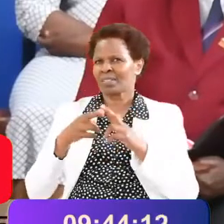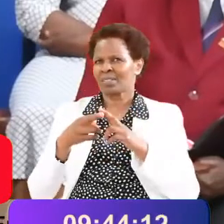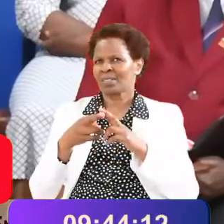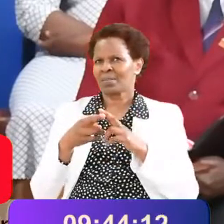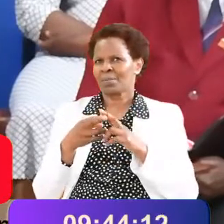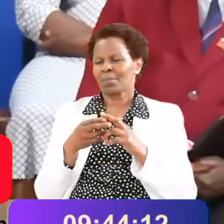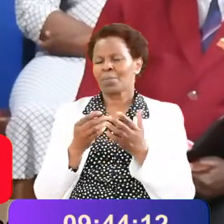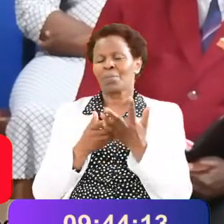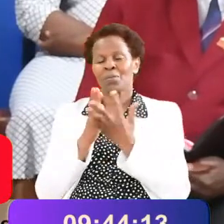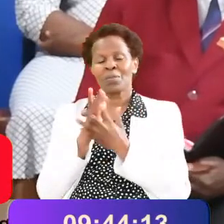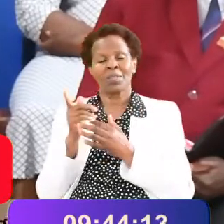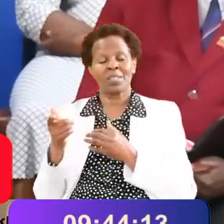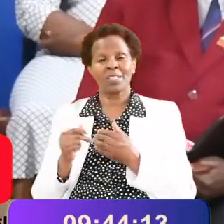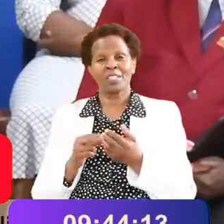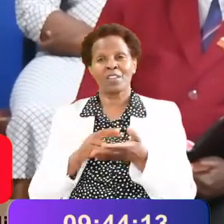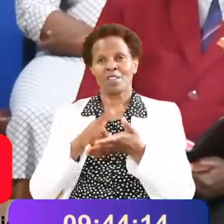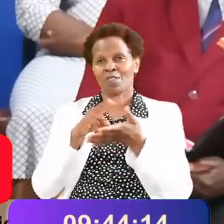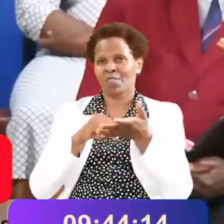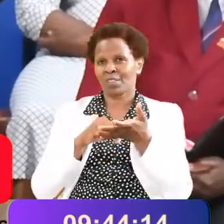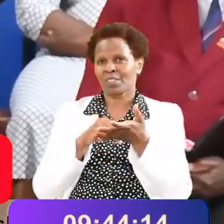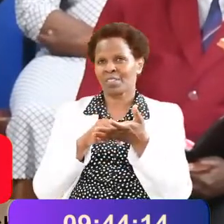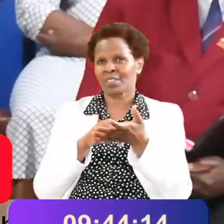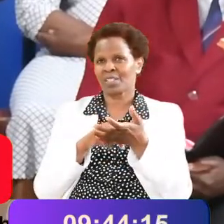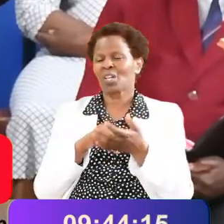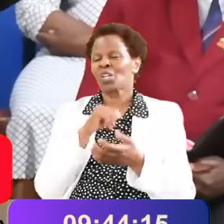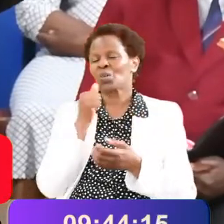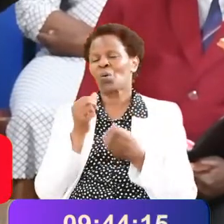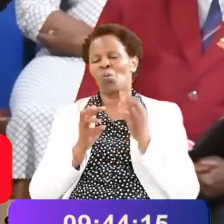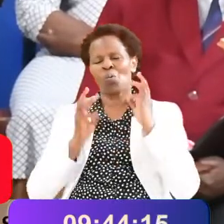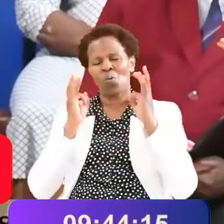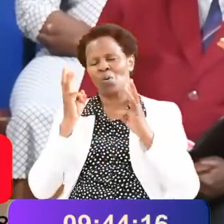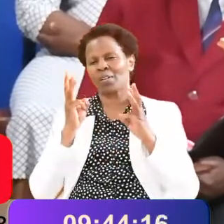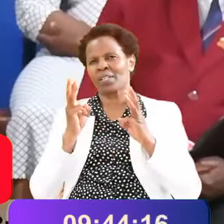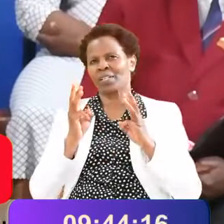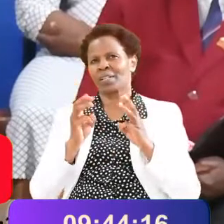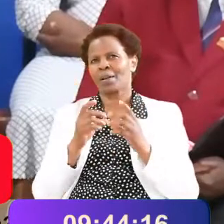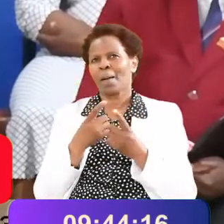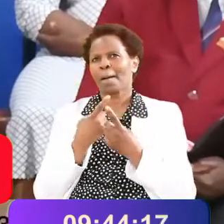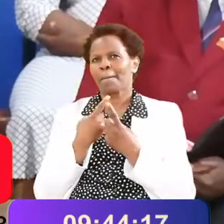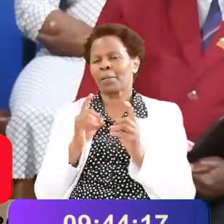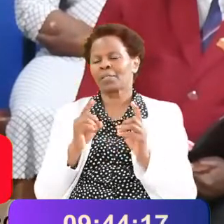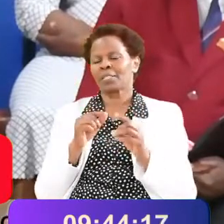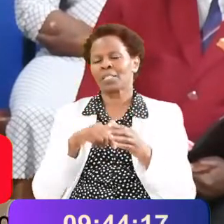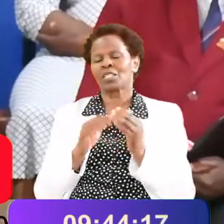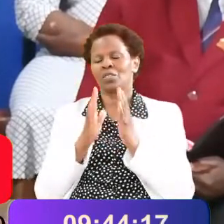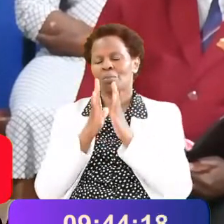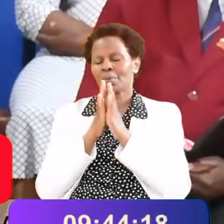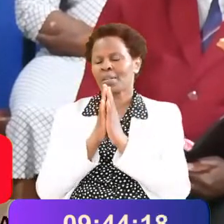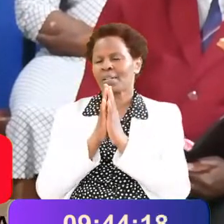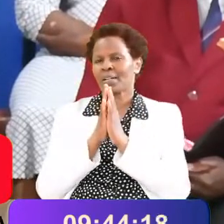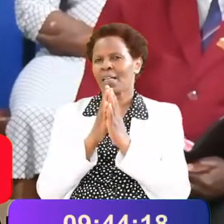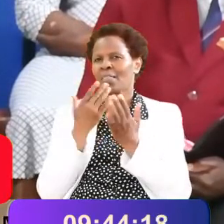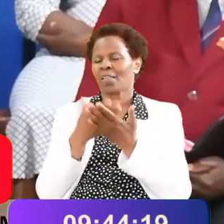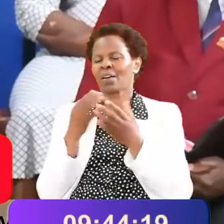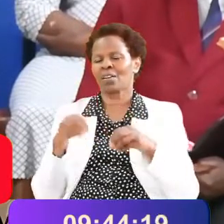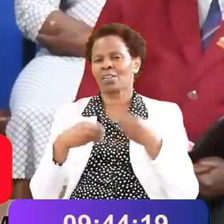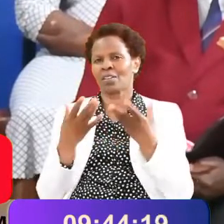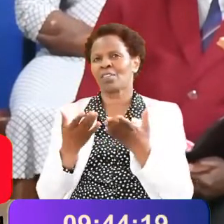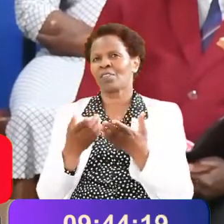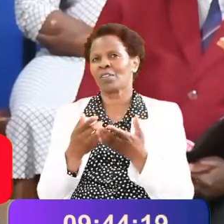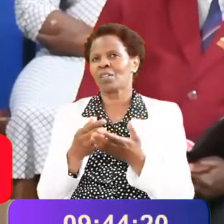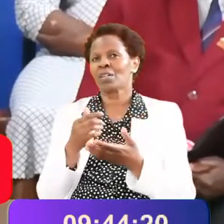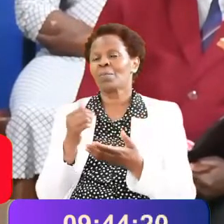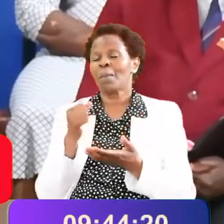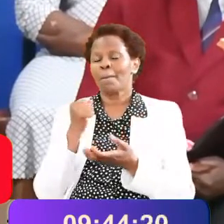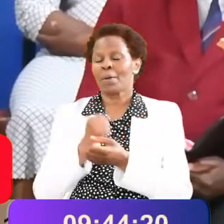7? Such that do not be anxious about anything, but by prayer and supplication and thanksgiving, make your request